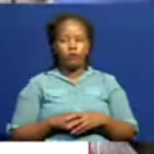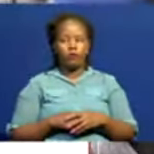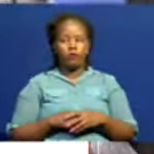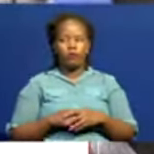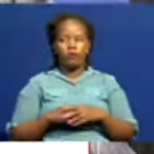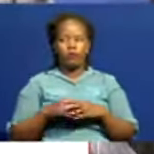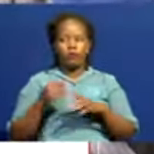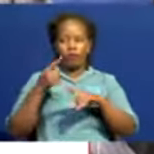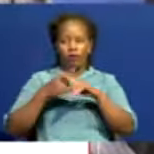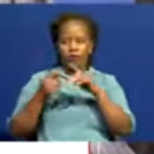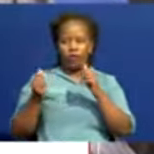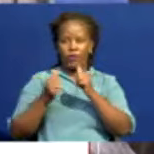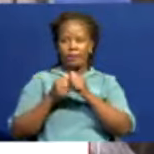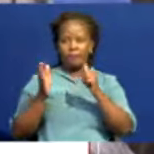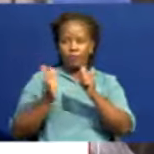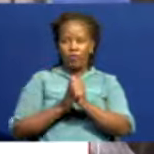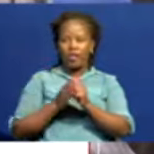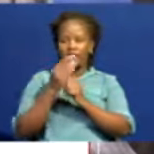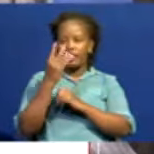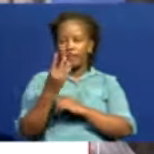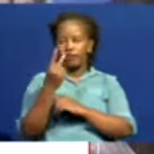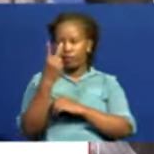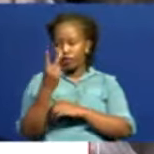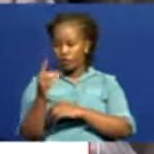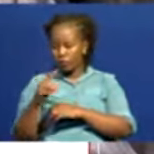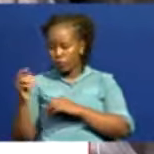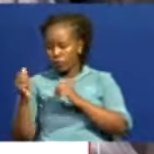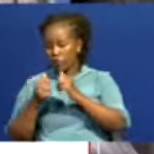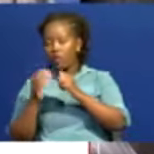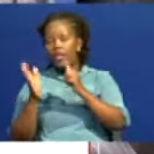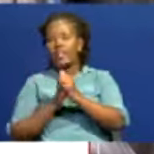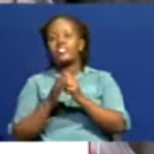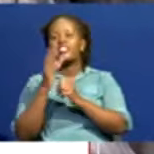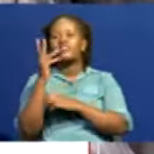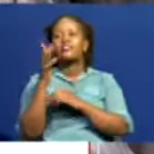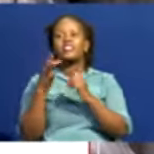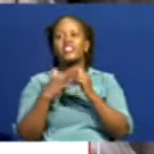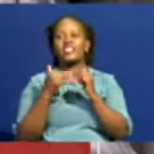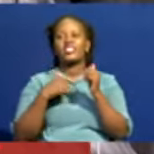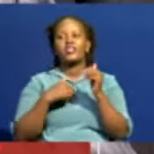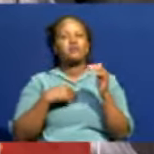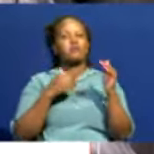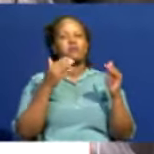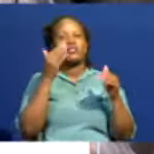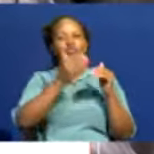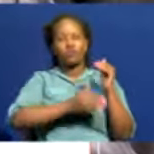Kutoka 1942 mpaka 1948 nikawacha. Nilikwenda mama.